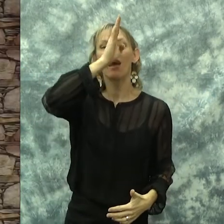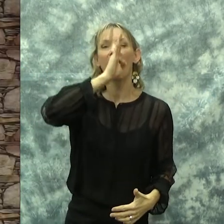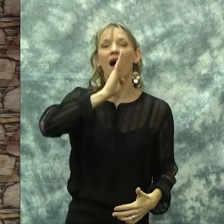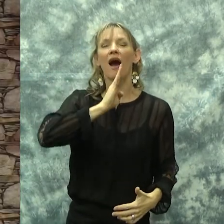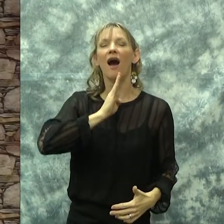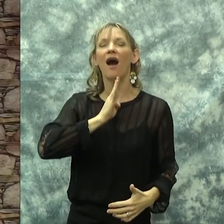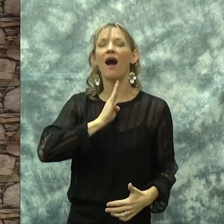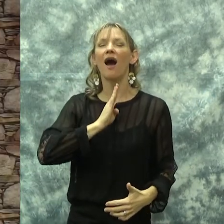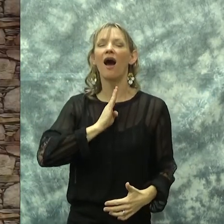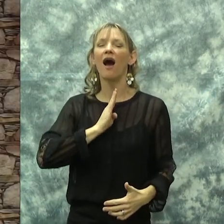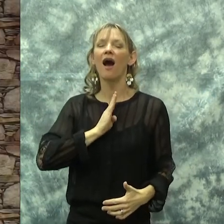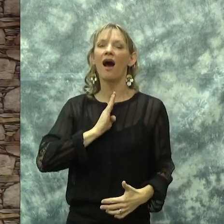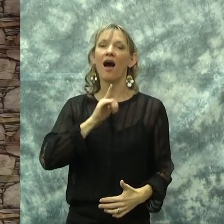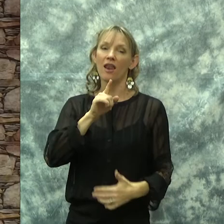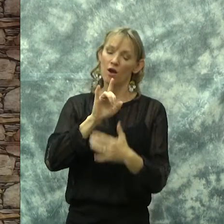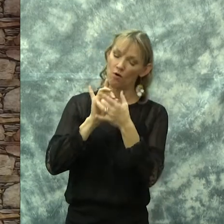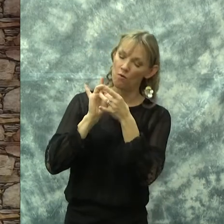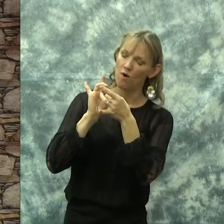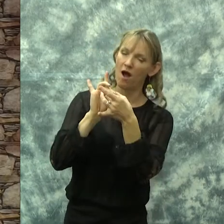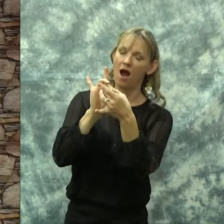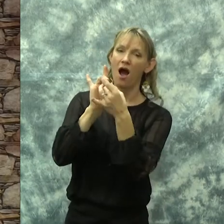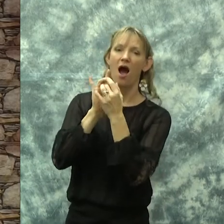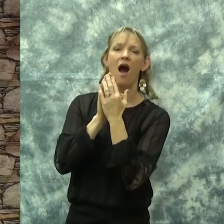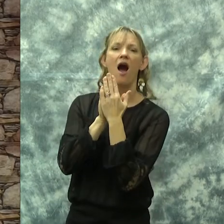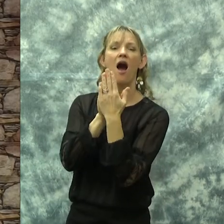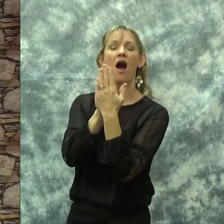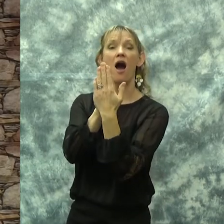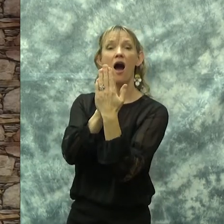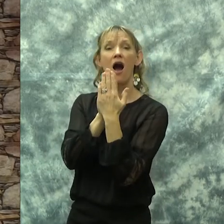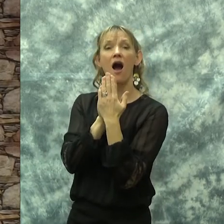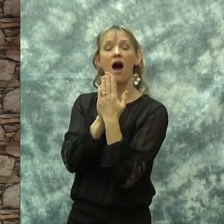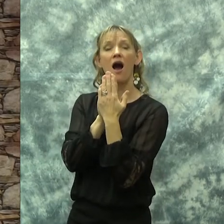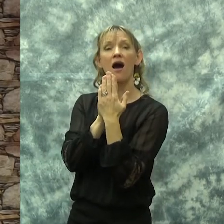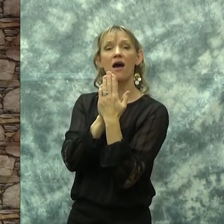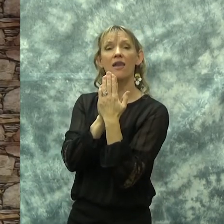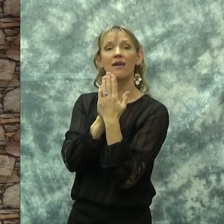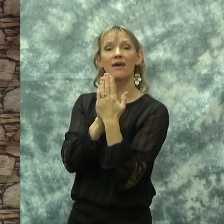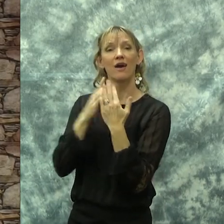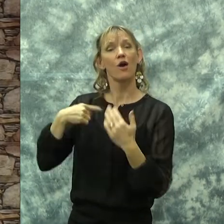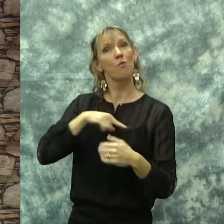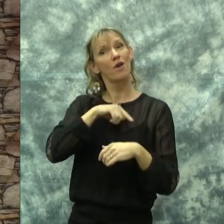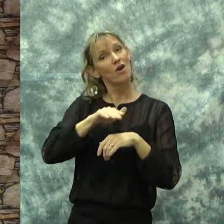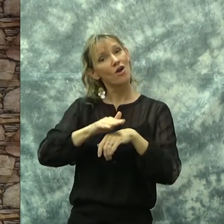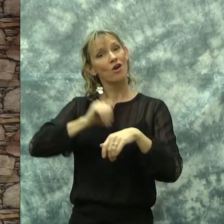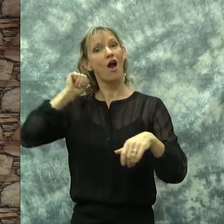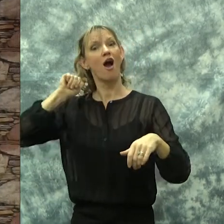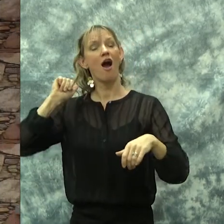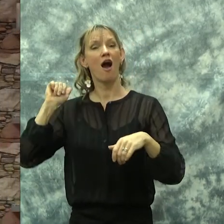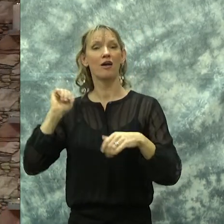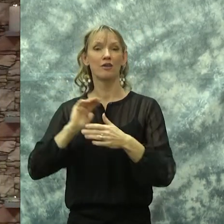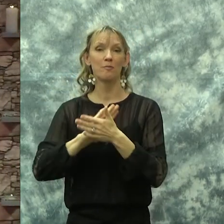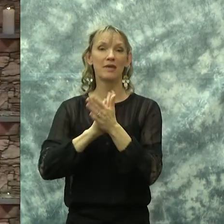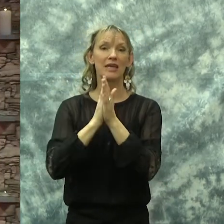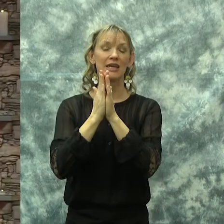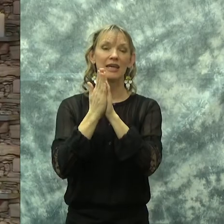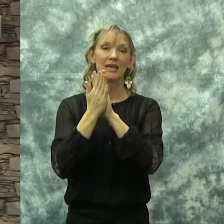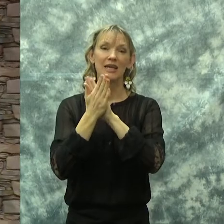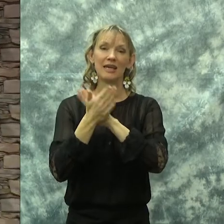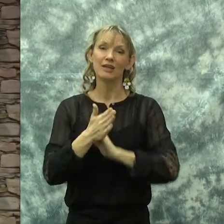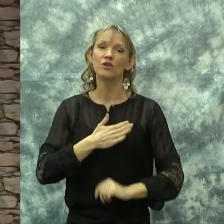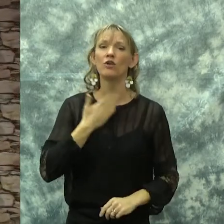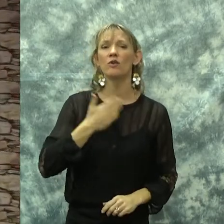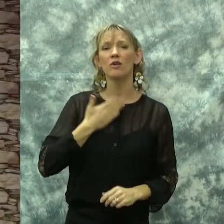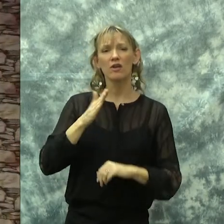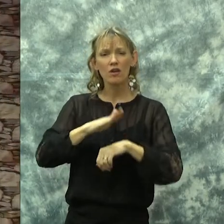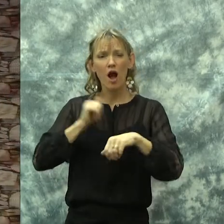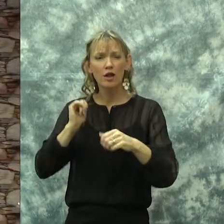You are one with me. We are called to be joy,